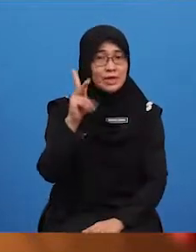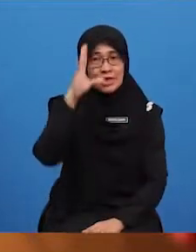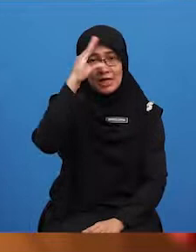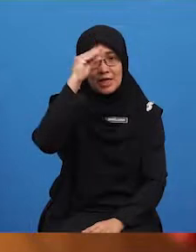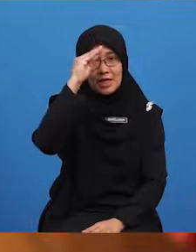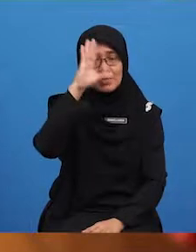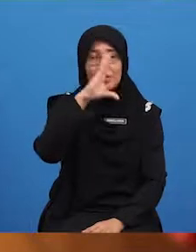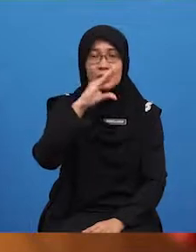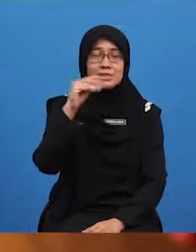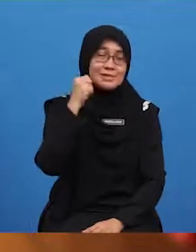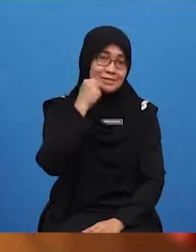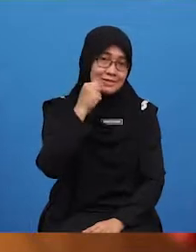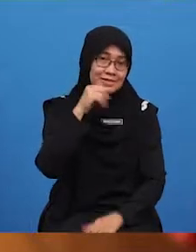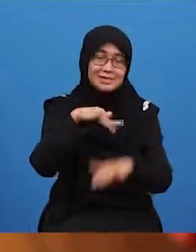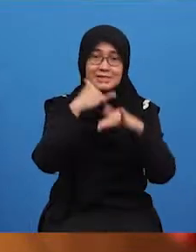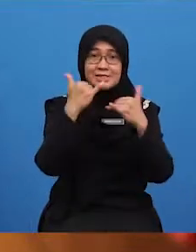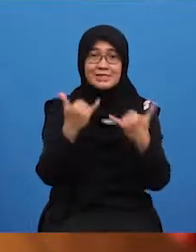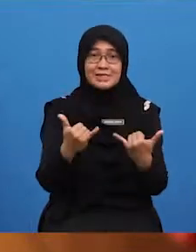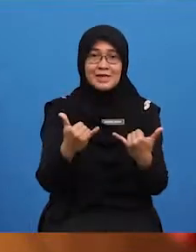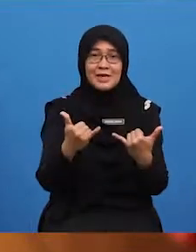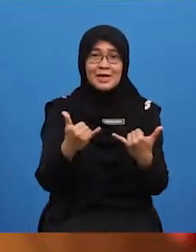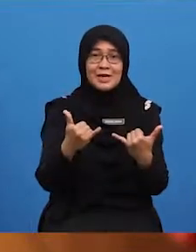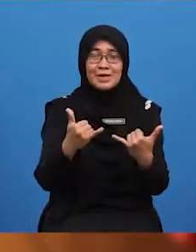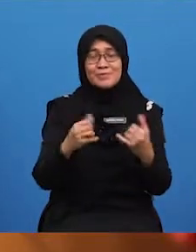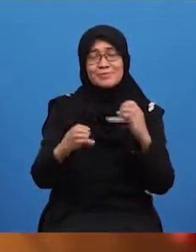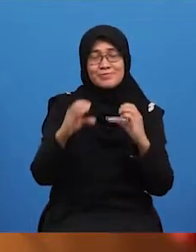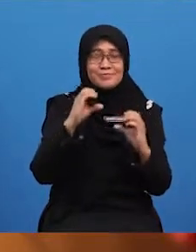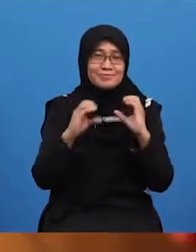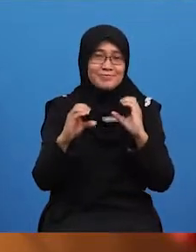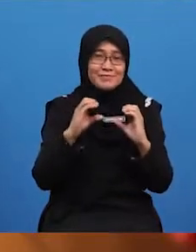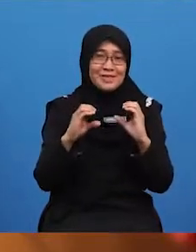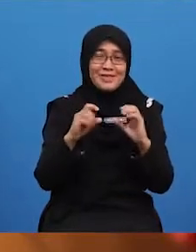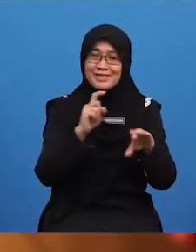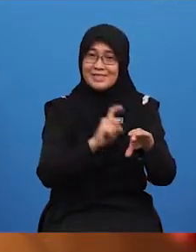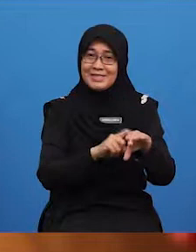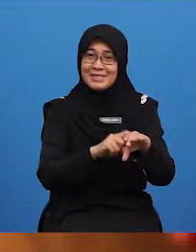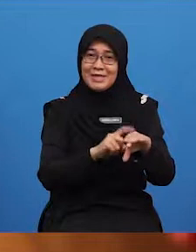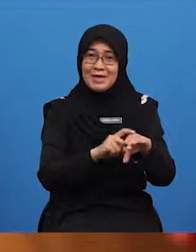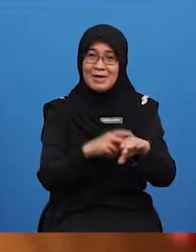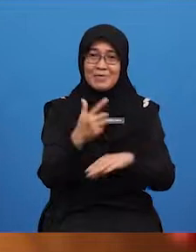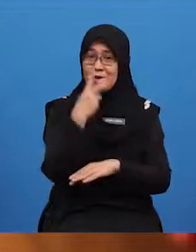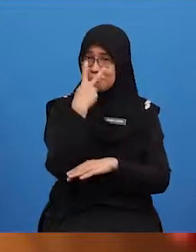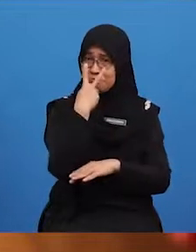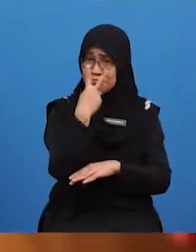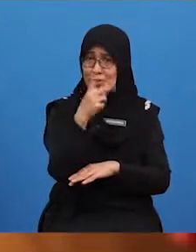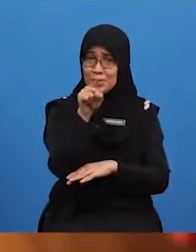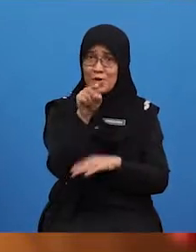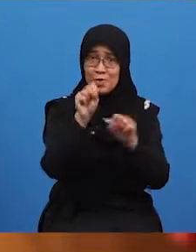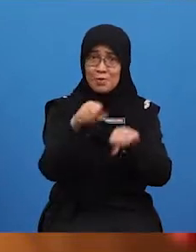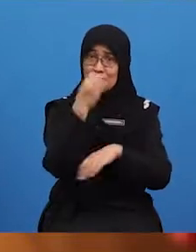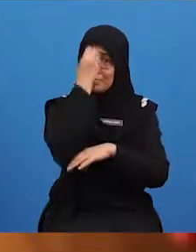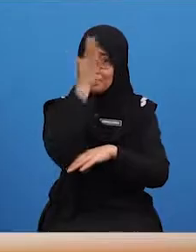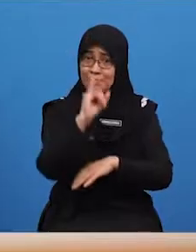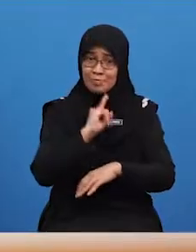Okay, boys and girls, now it's challenge time. Let's see whether you can tell me the time